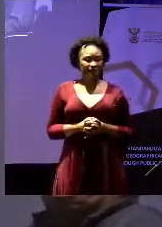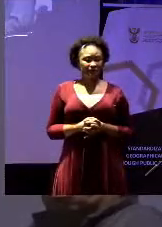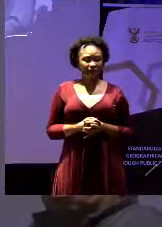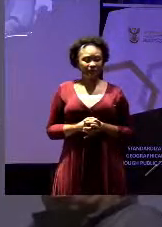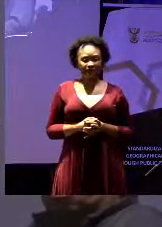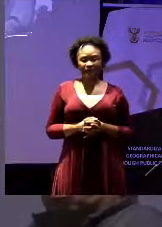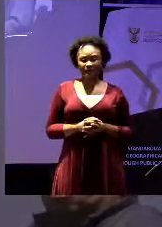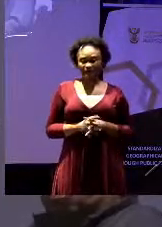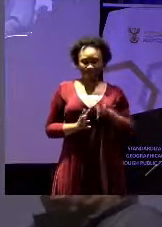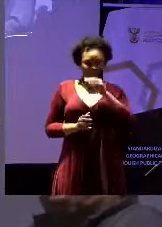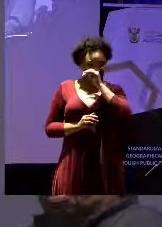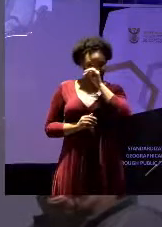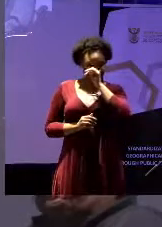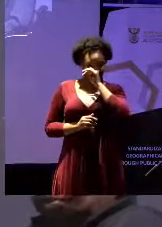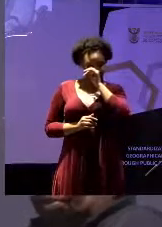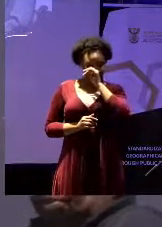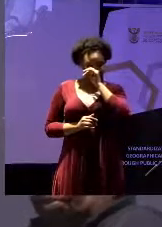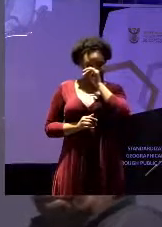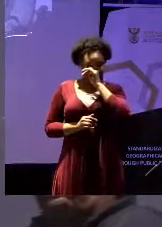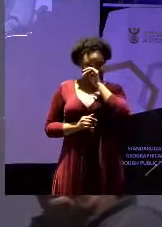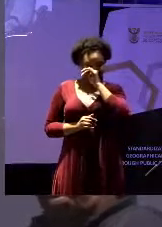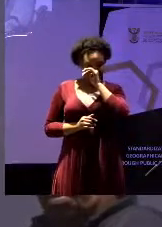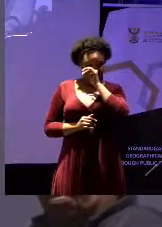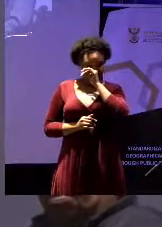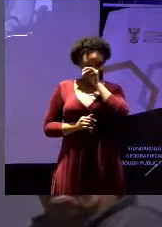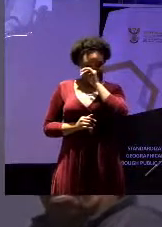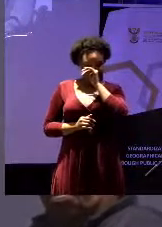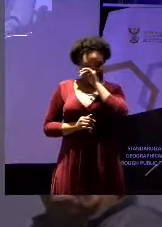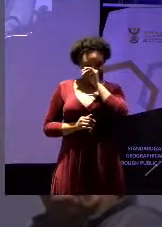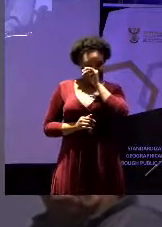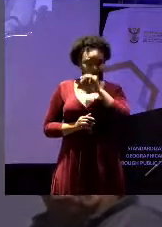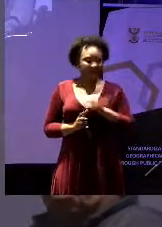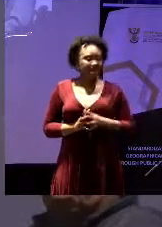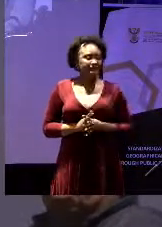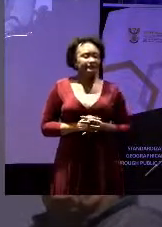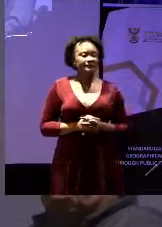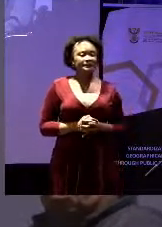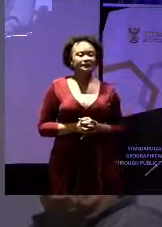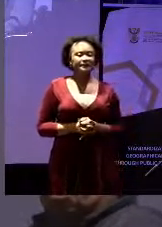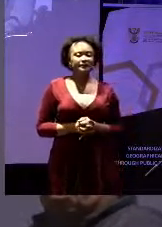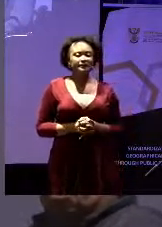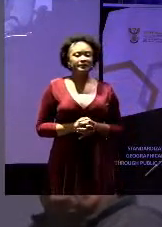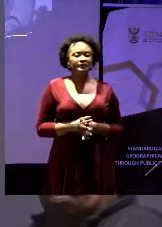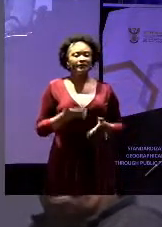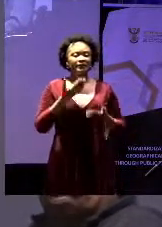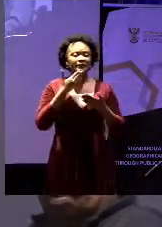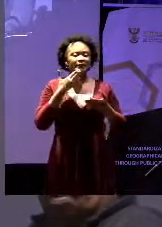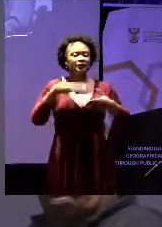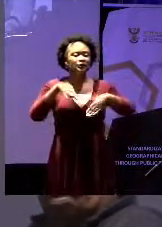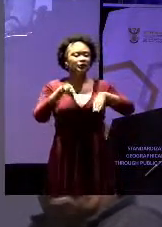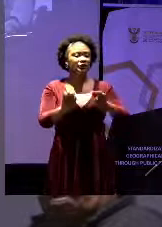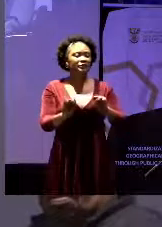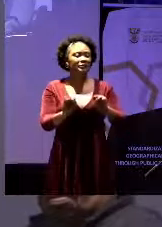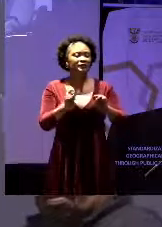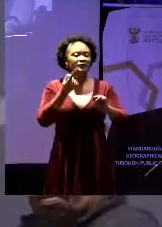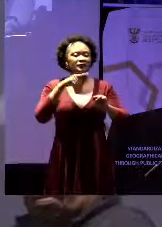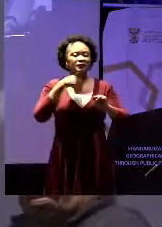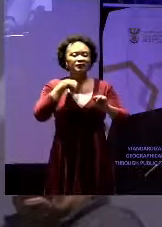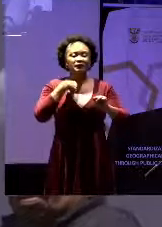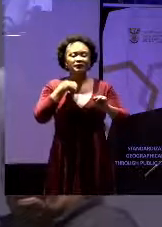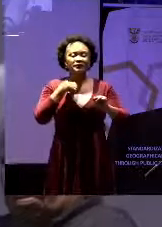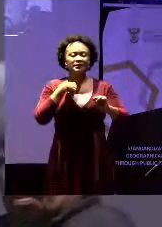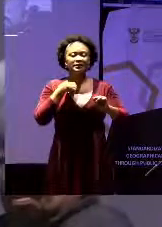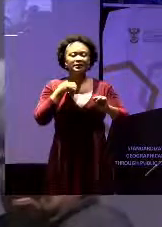Ma'am, I recognized you, and then you will follow, sir. Thank you, Chairperson. For me, it's